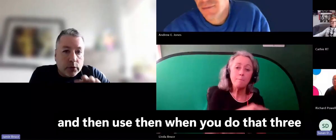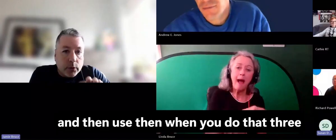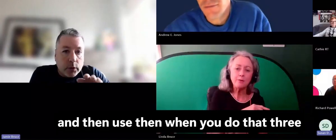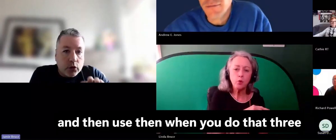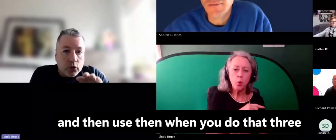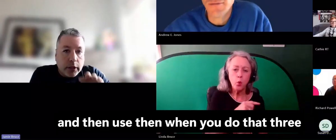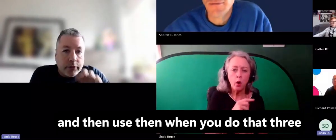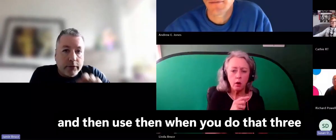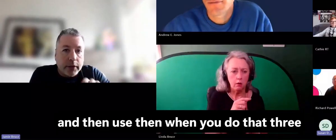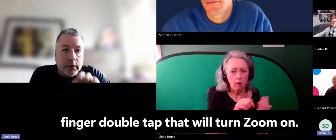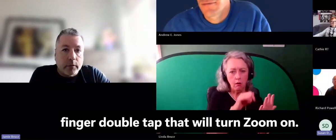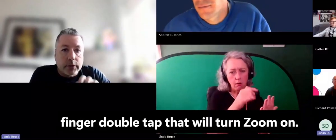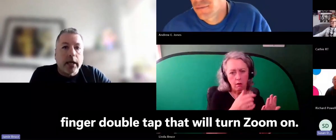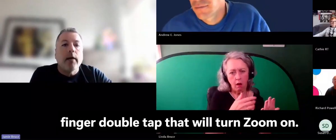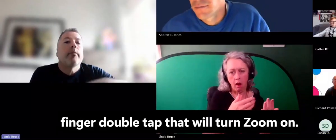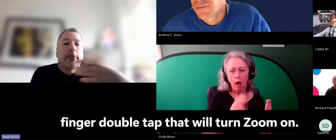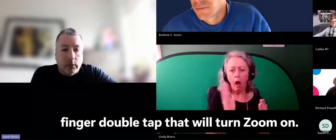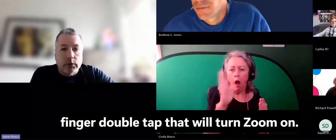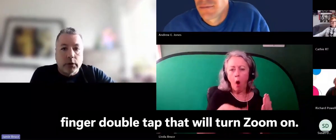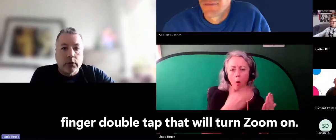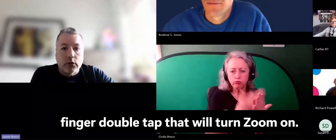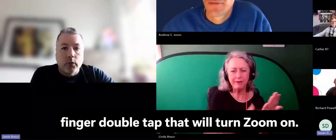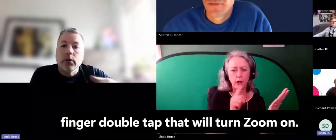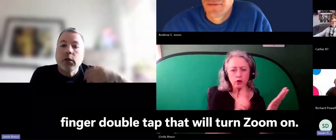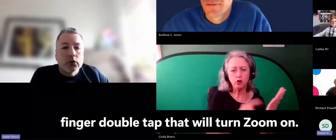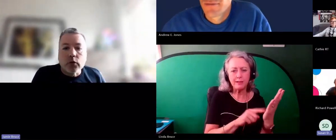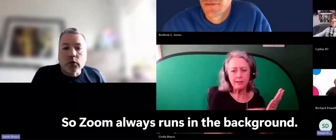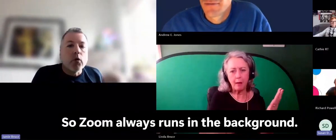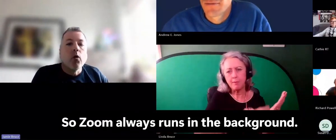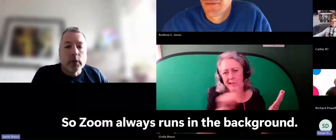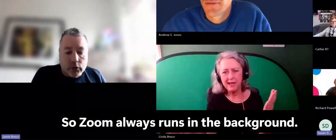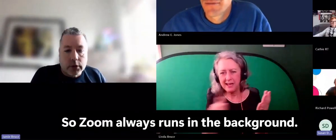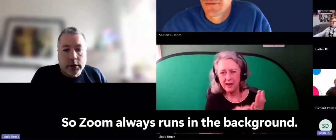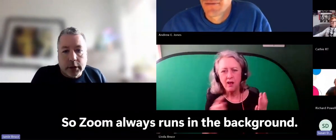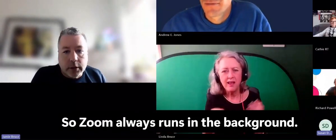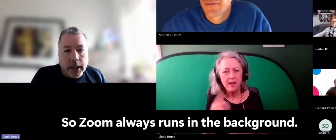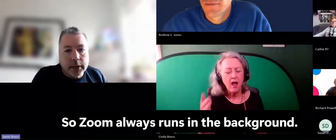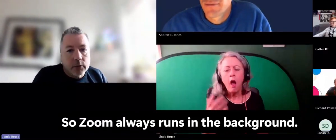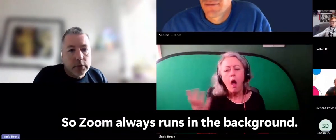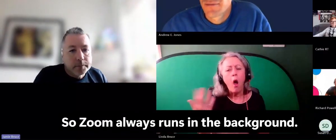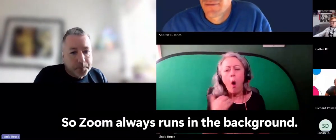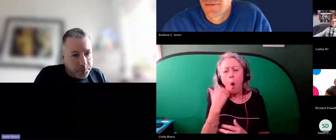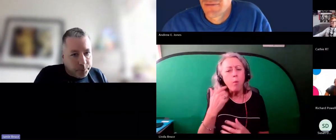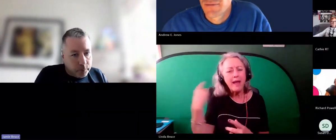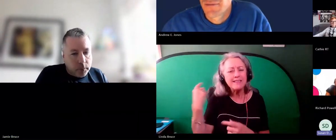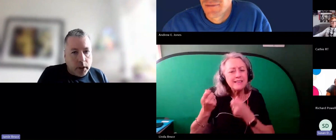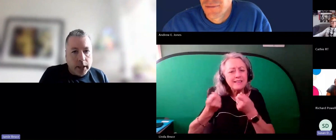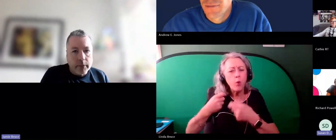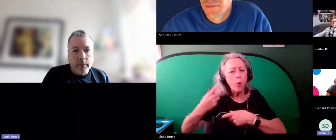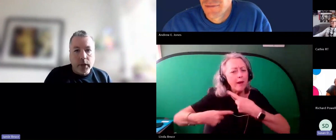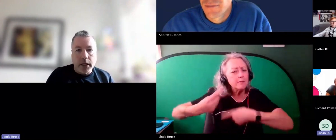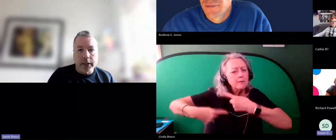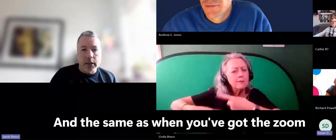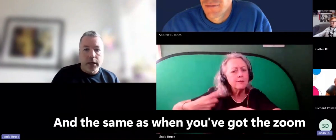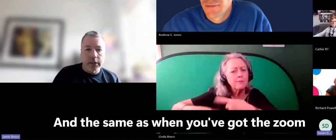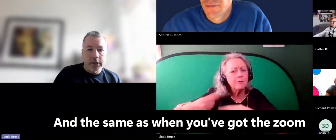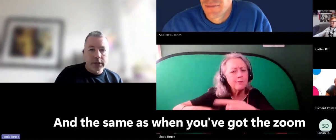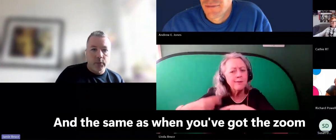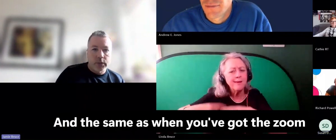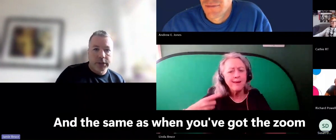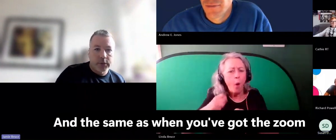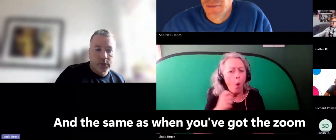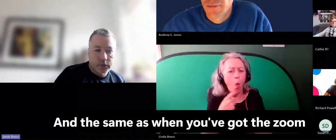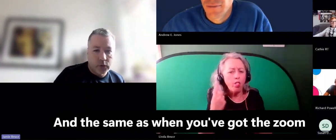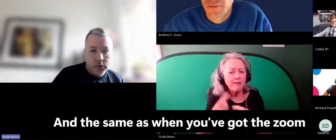and then Then when you do that 3-finger double tap, that will turn Zoom on. So Zoom always runs in the background. Right. Okay. And